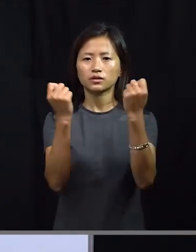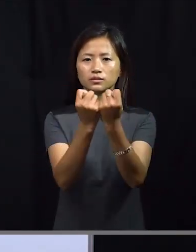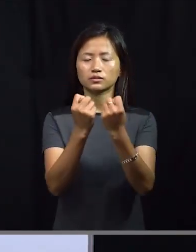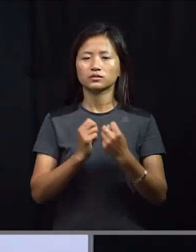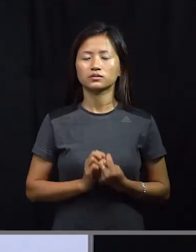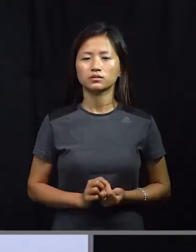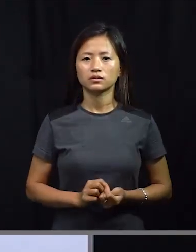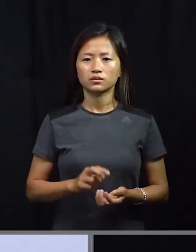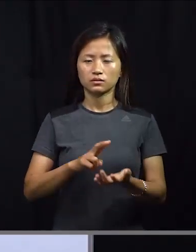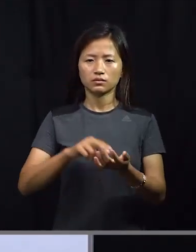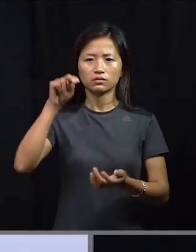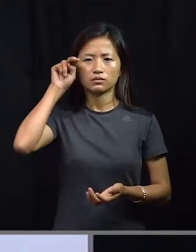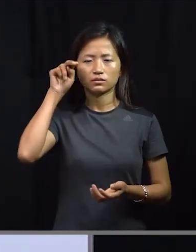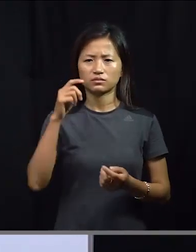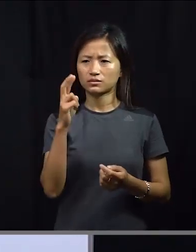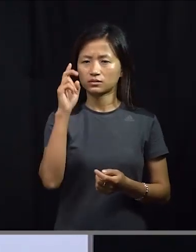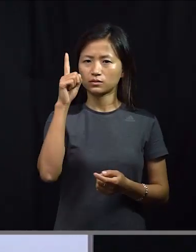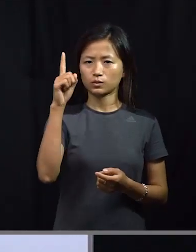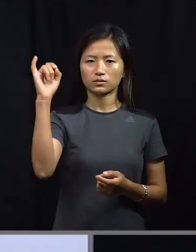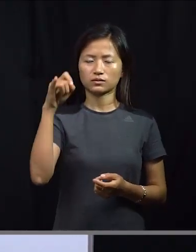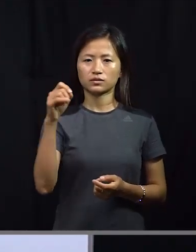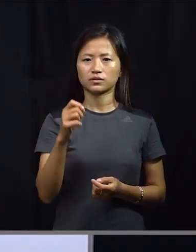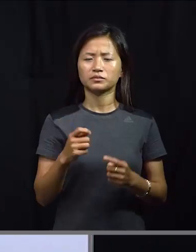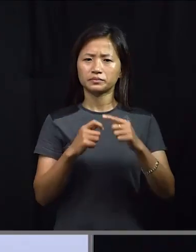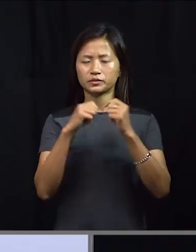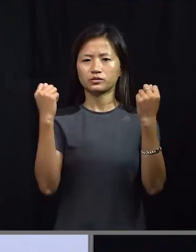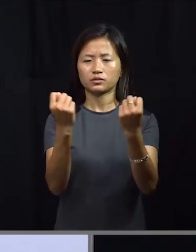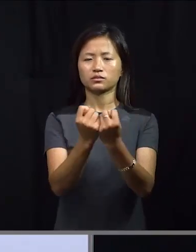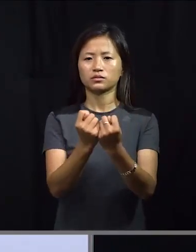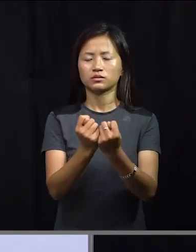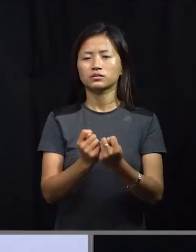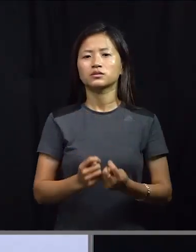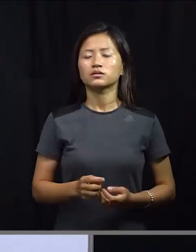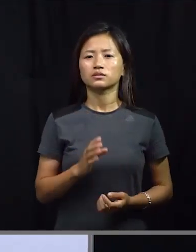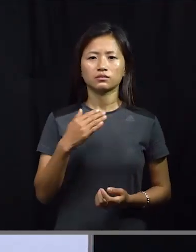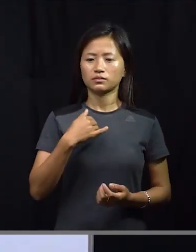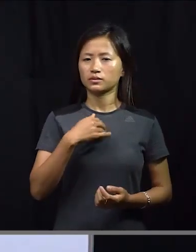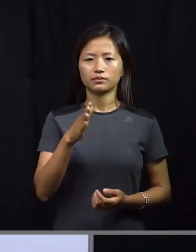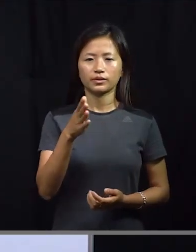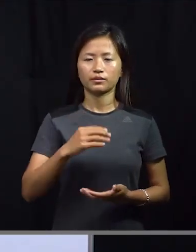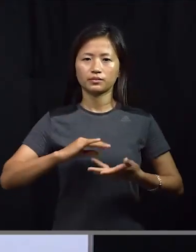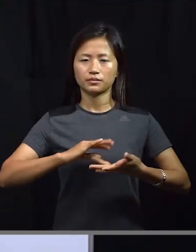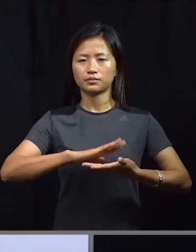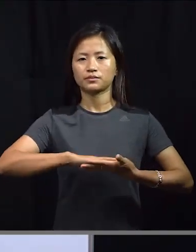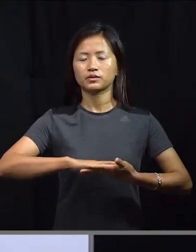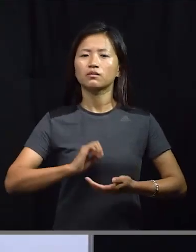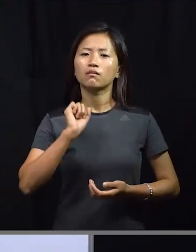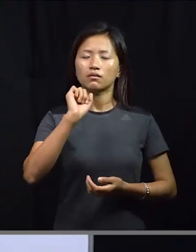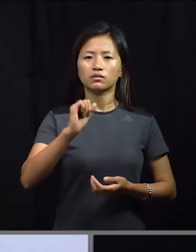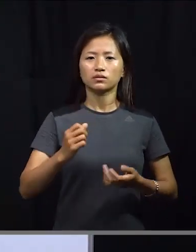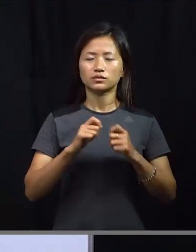is, in Nagaland we have 16 tribes. Now I cannot marry a person belonging to my own tribe if we